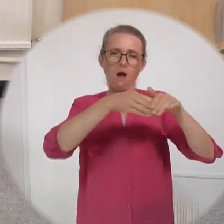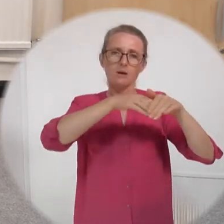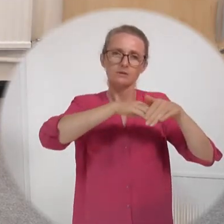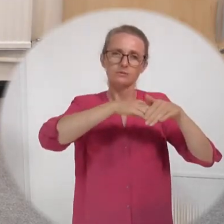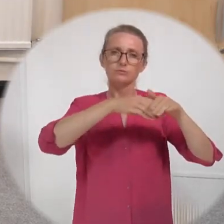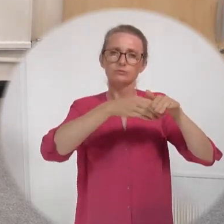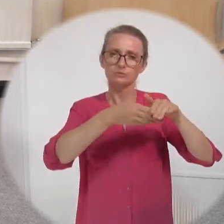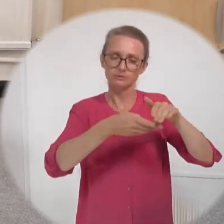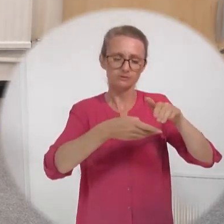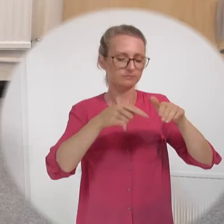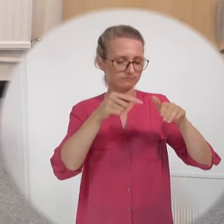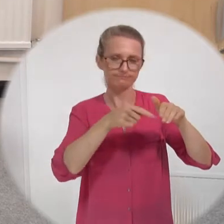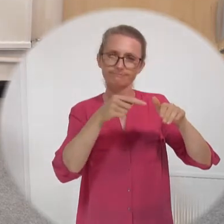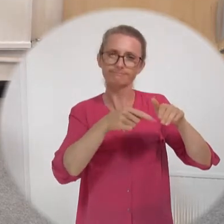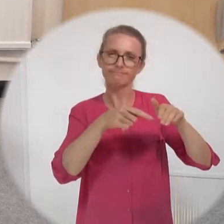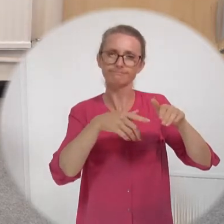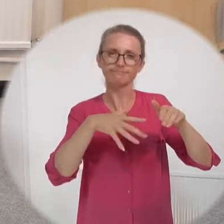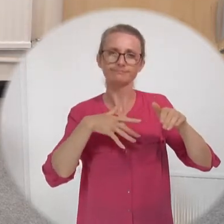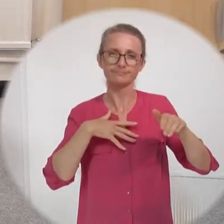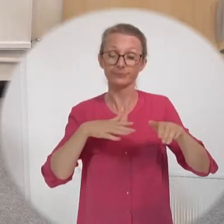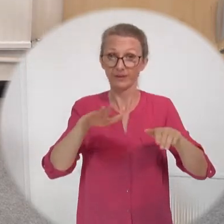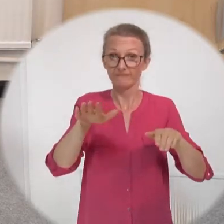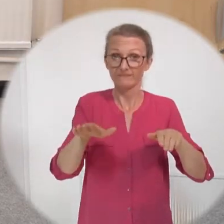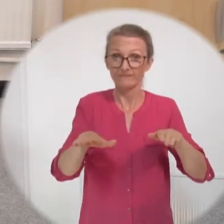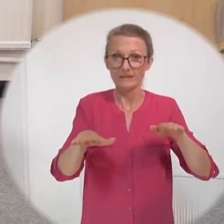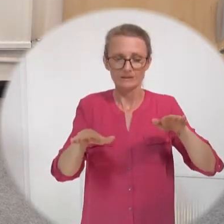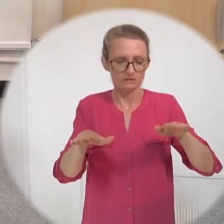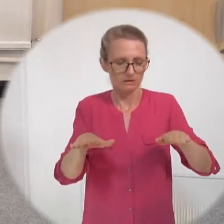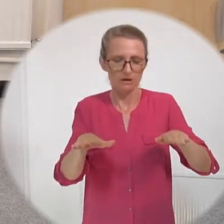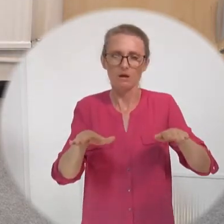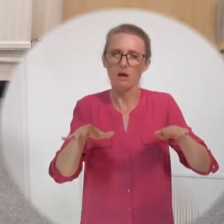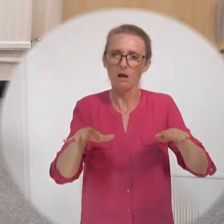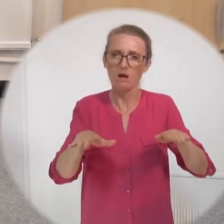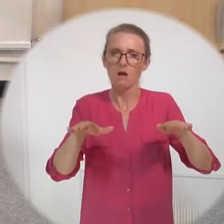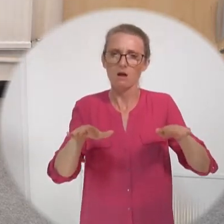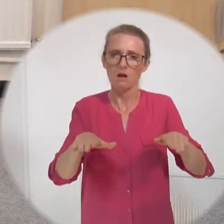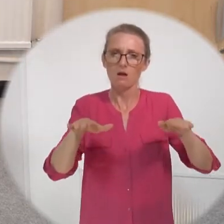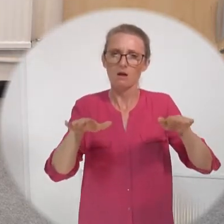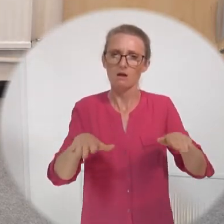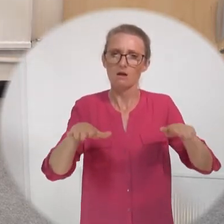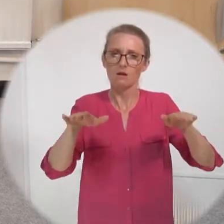feet, when they're working, work like springs in a way.